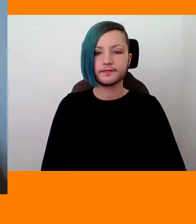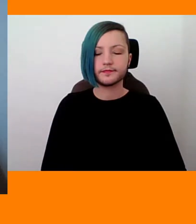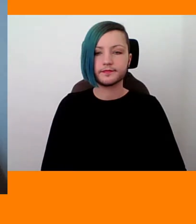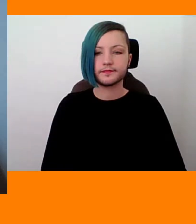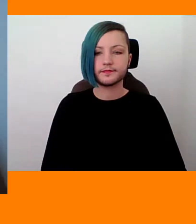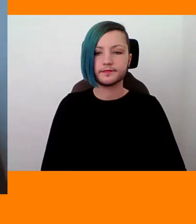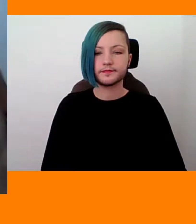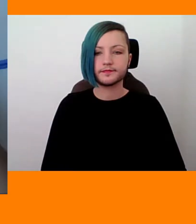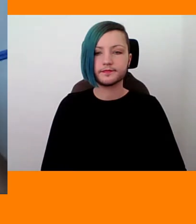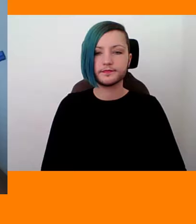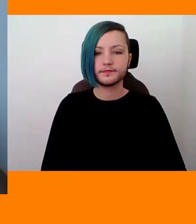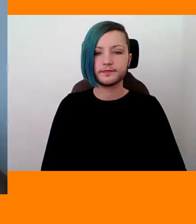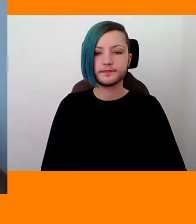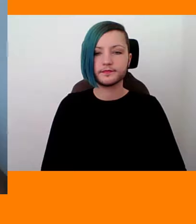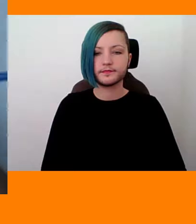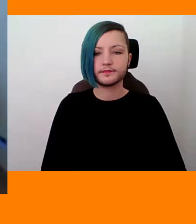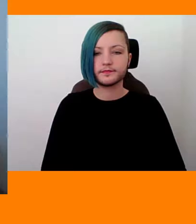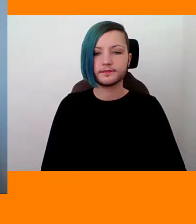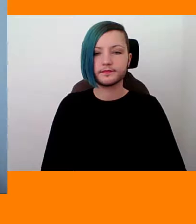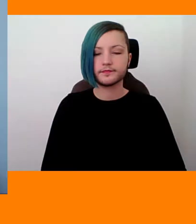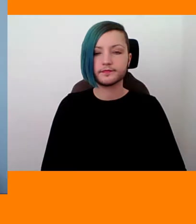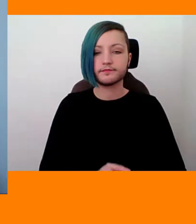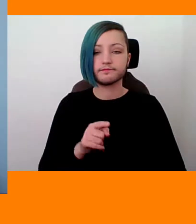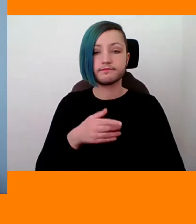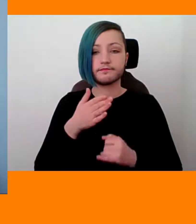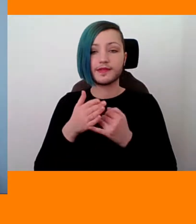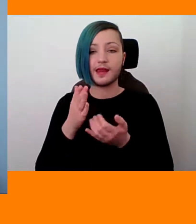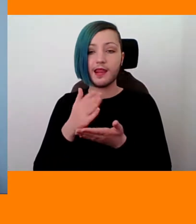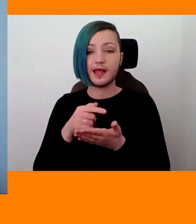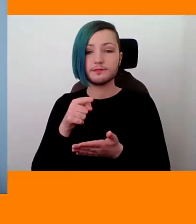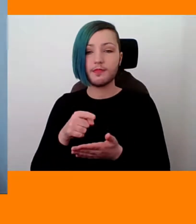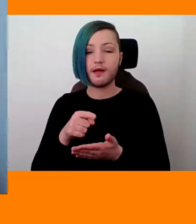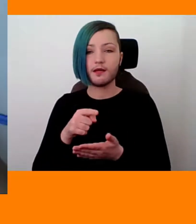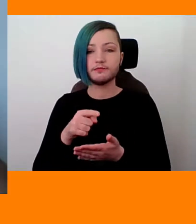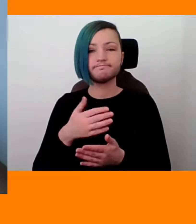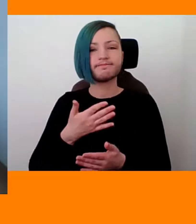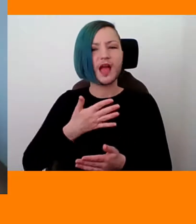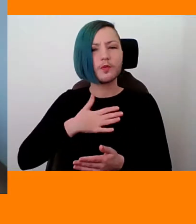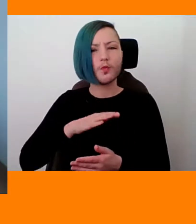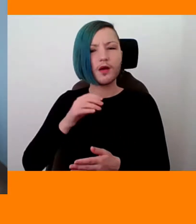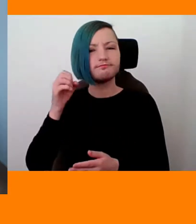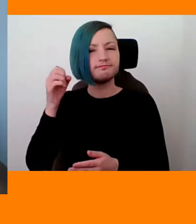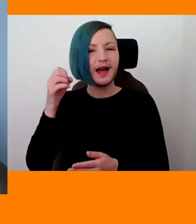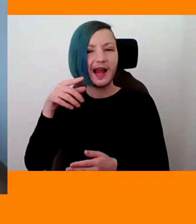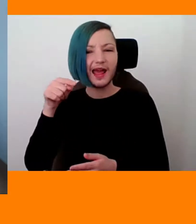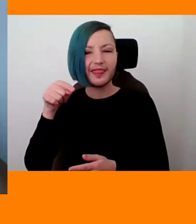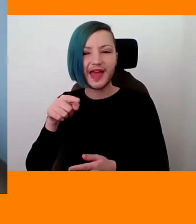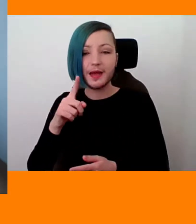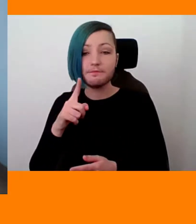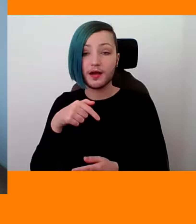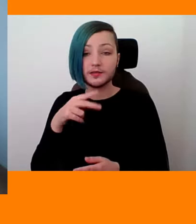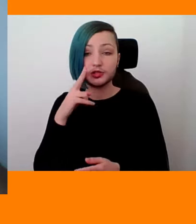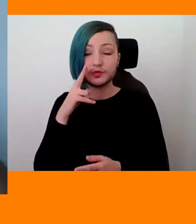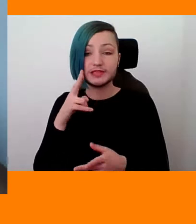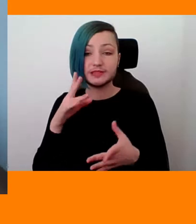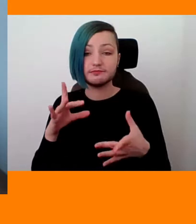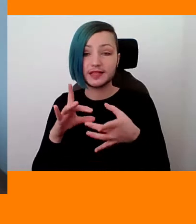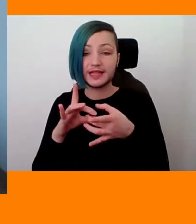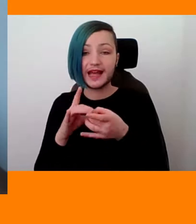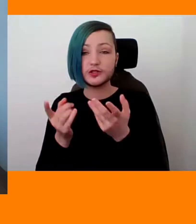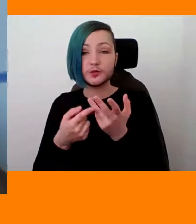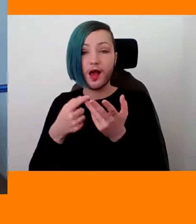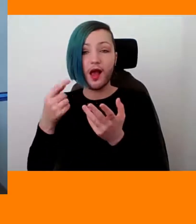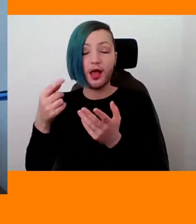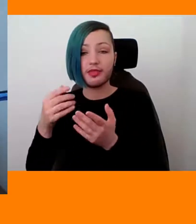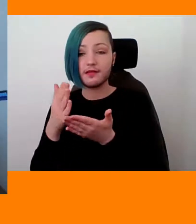Like so. This section here, I was going to put a highlight here, but if you can see where it connects to another section